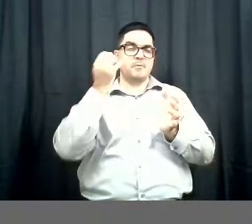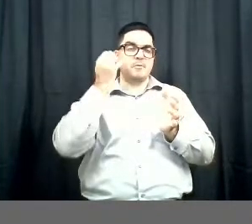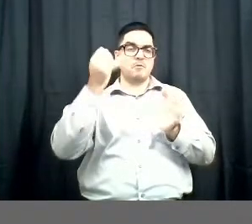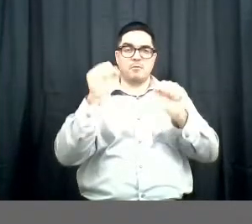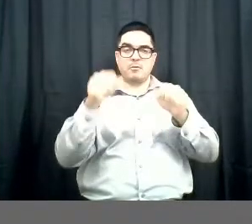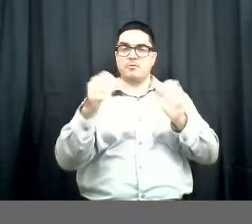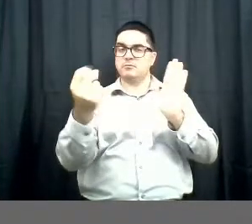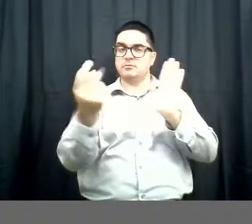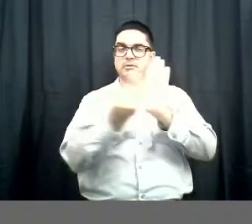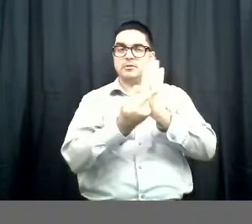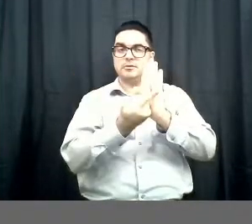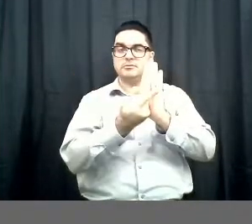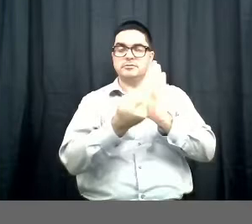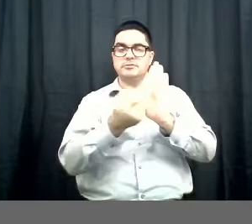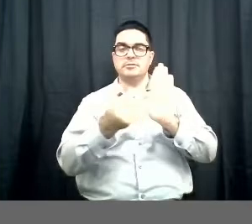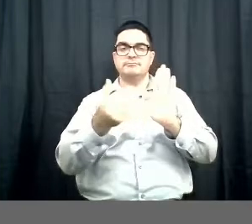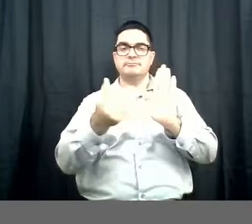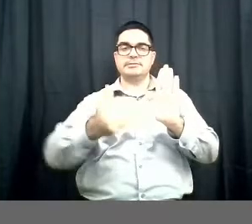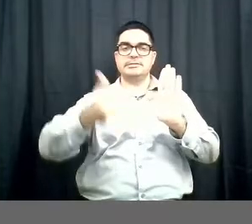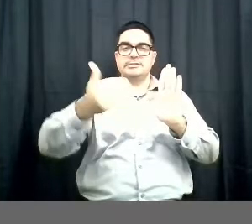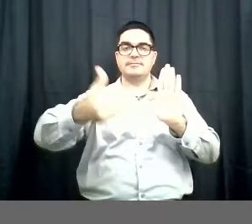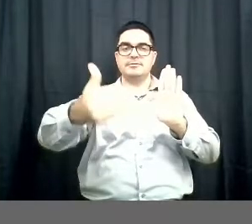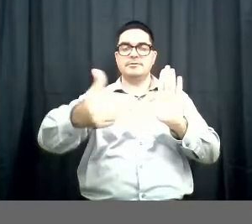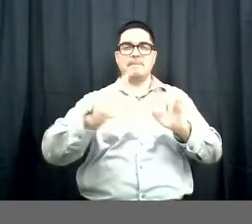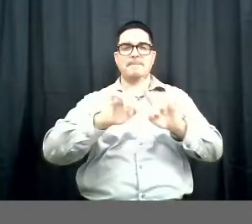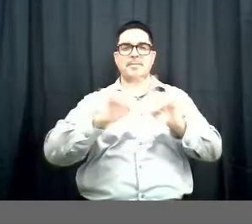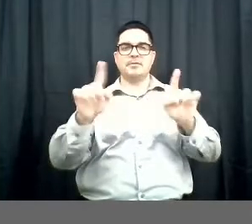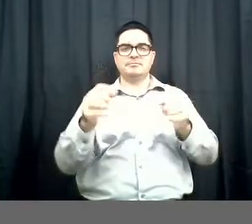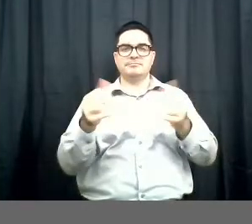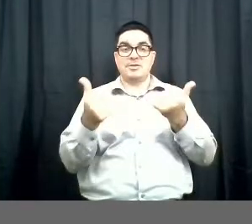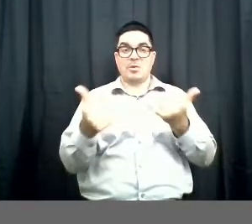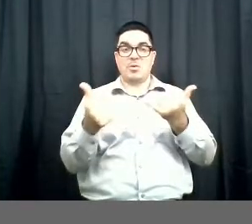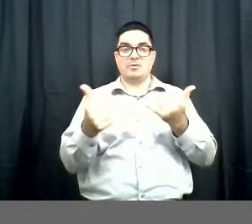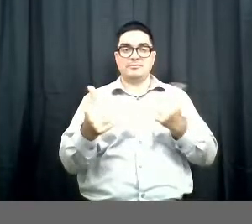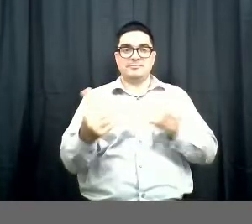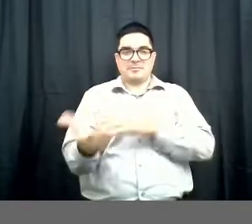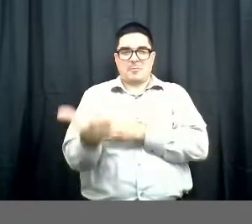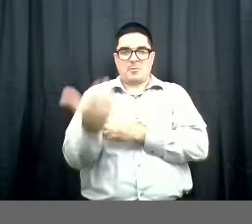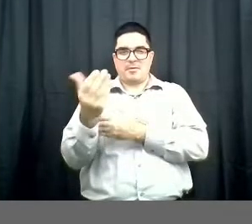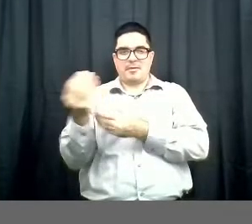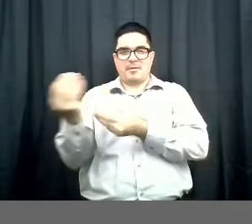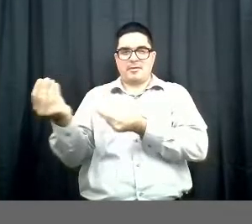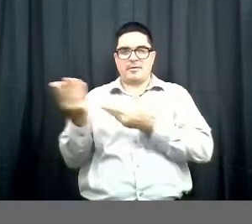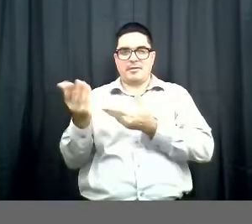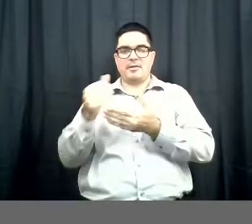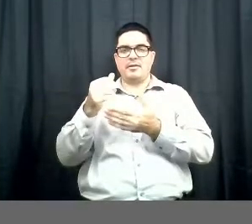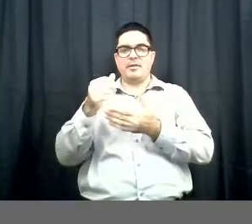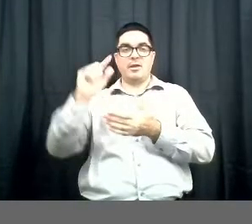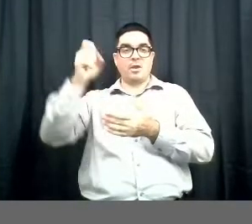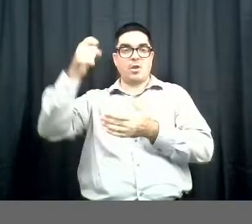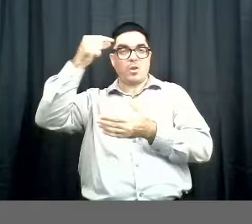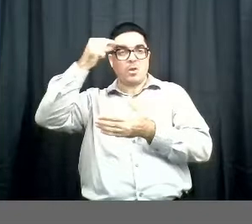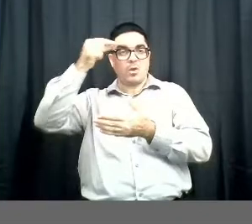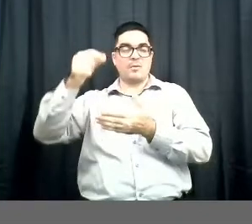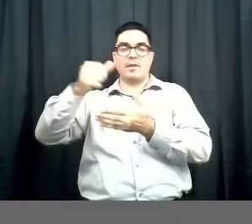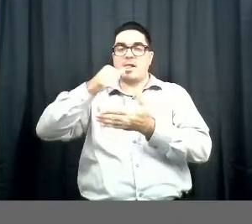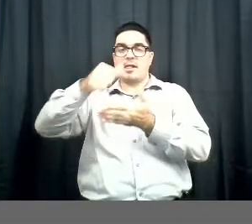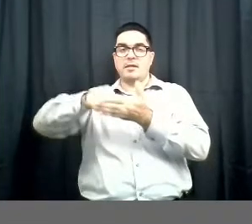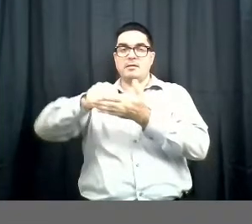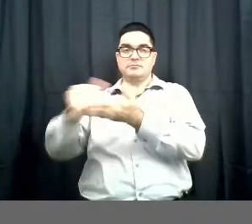steps. However, today I received this morning before the meeting a letter from the government of Puerto Rico from a FOF,